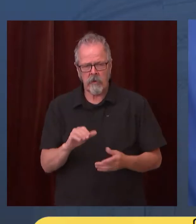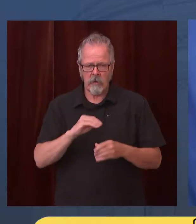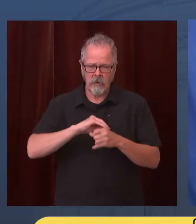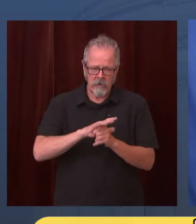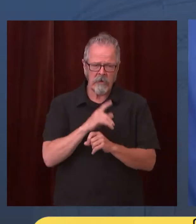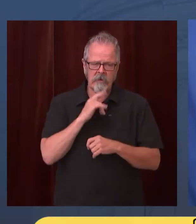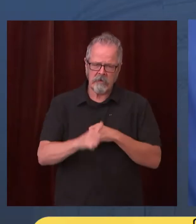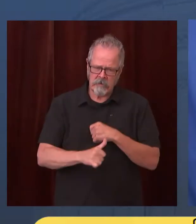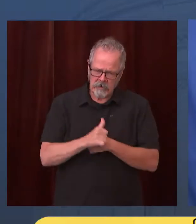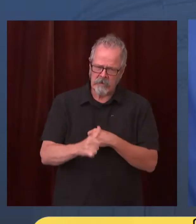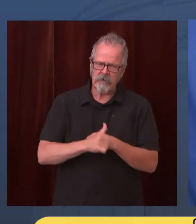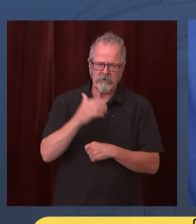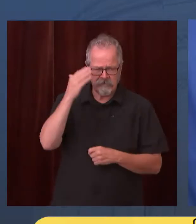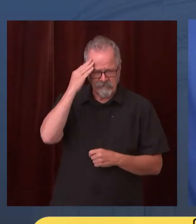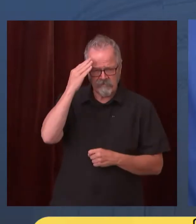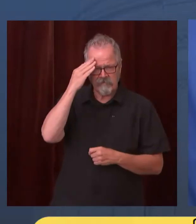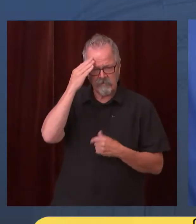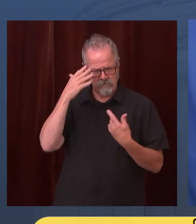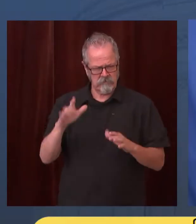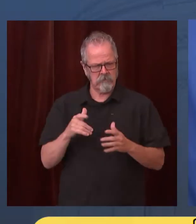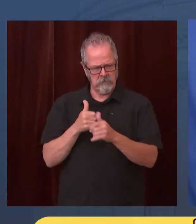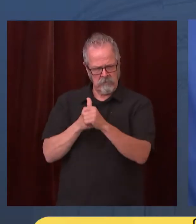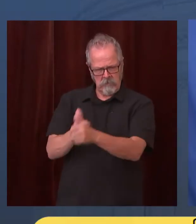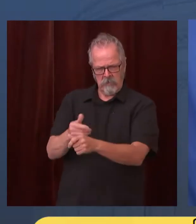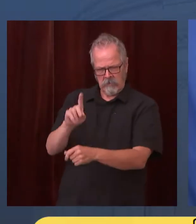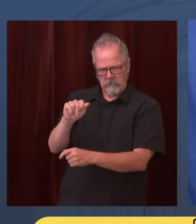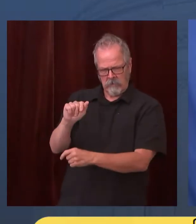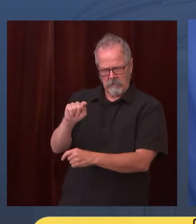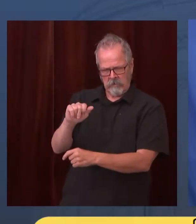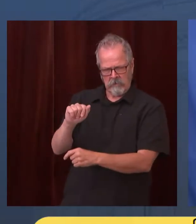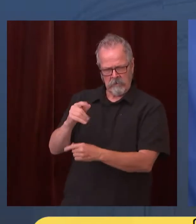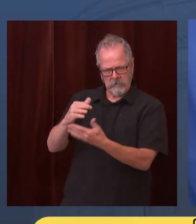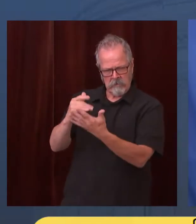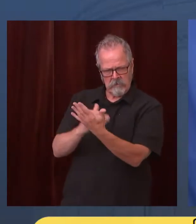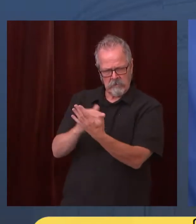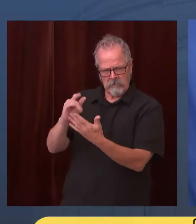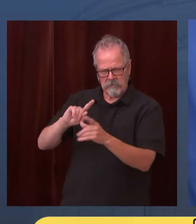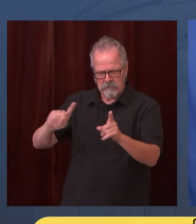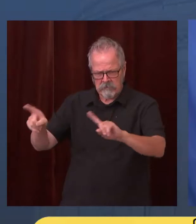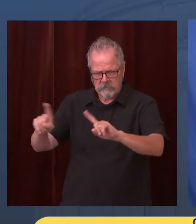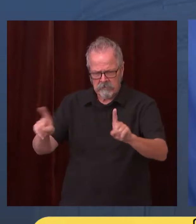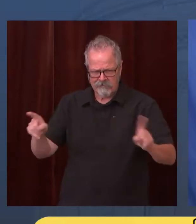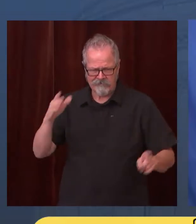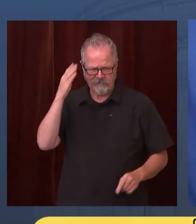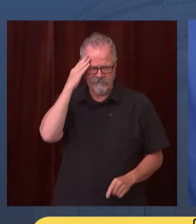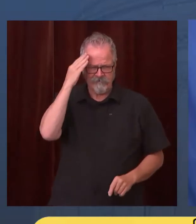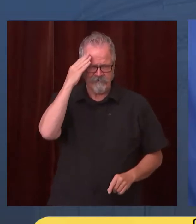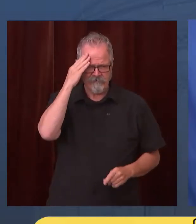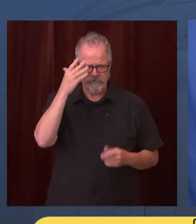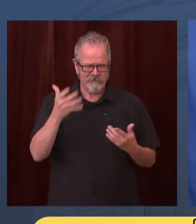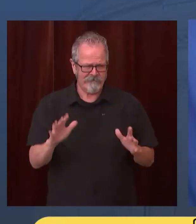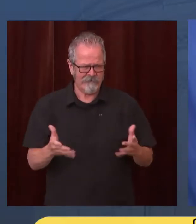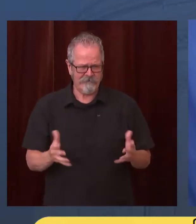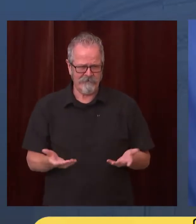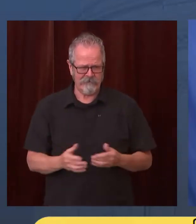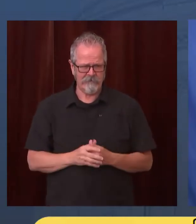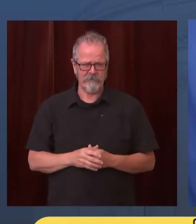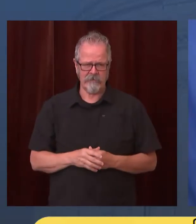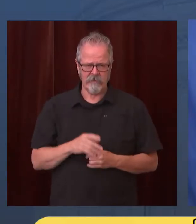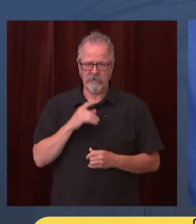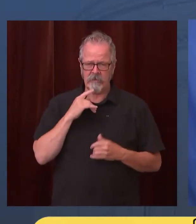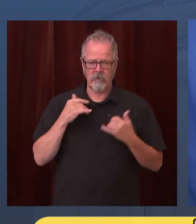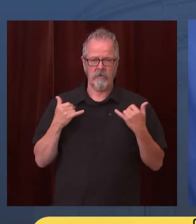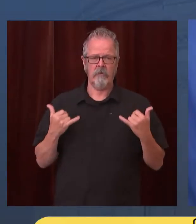Now, today is a great day to be fully vaccinated against COVID-19. If you're unvaccinated, meaning in some counties you are